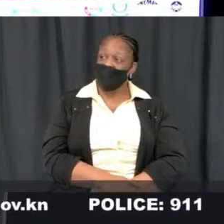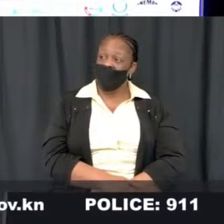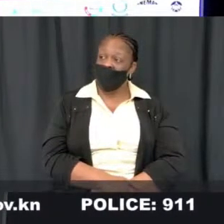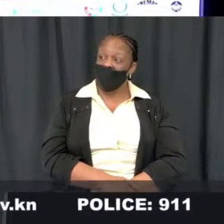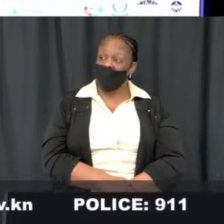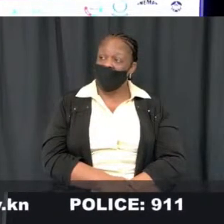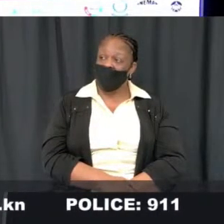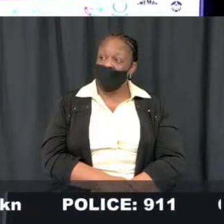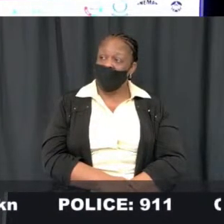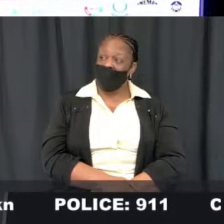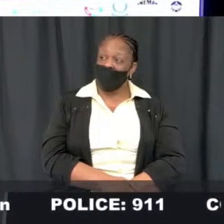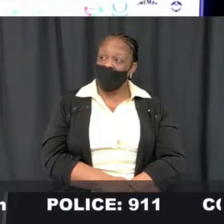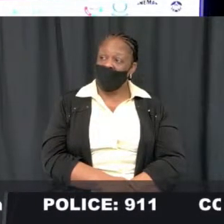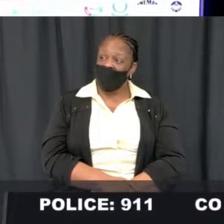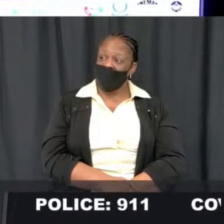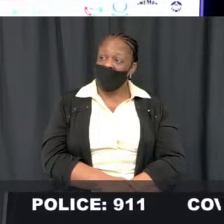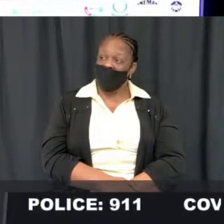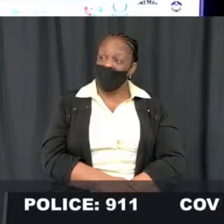Mr. Samuel,